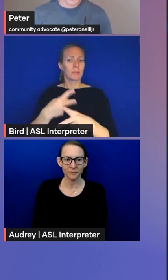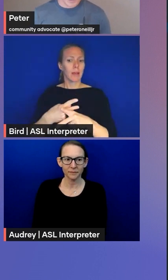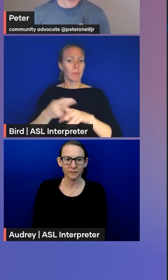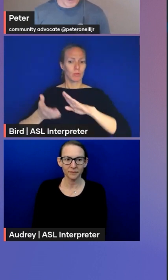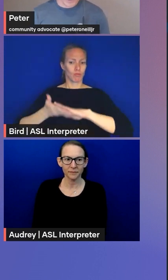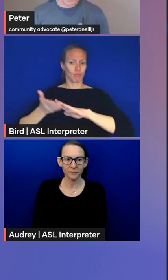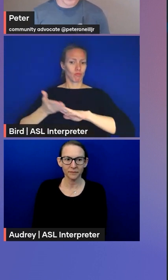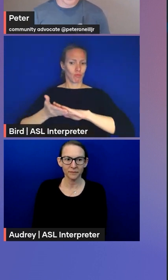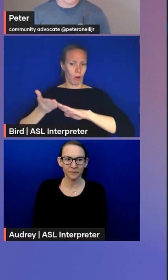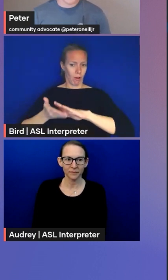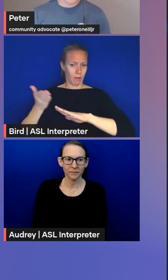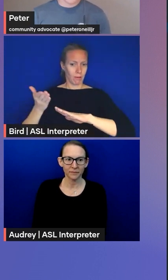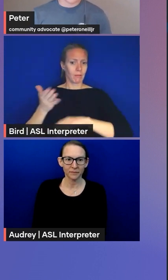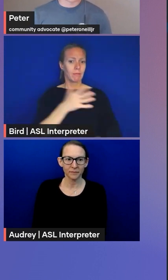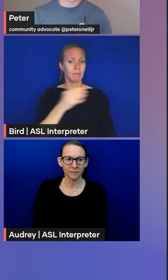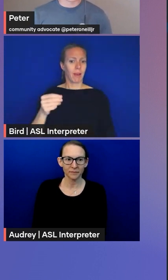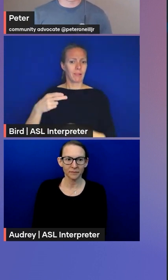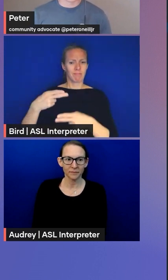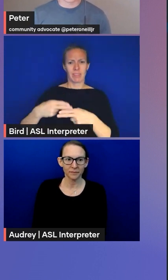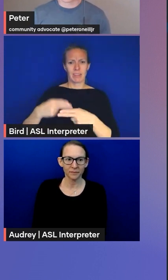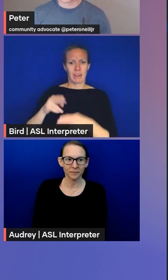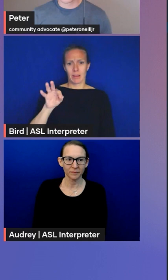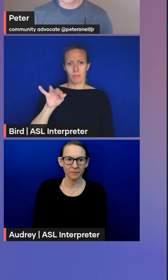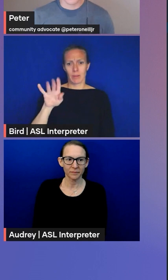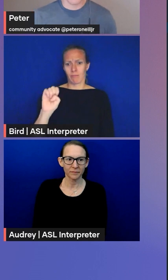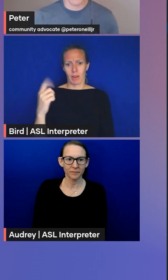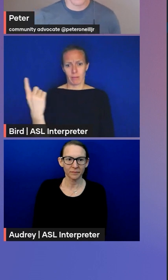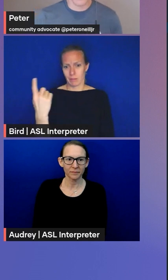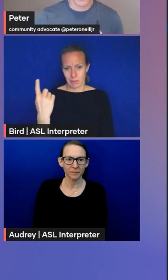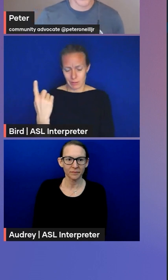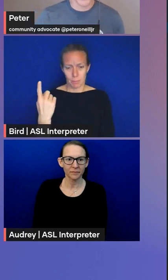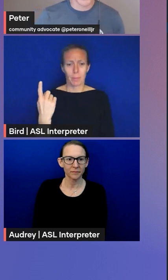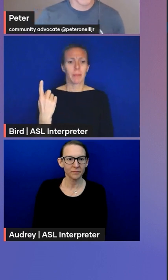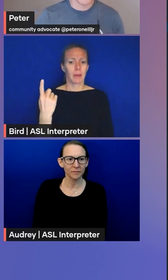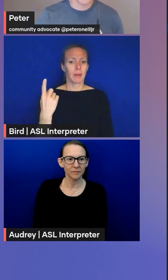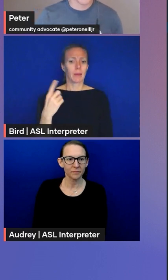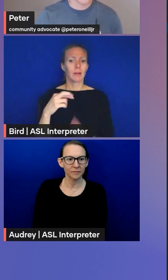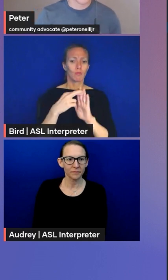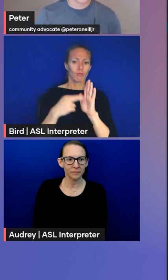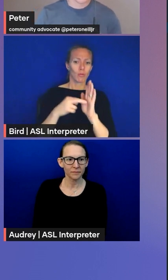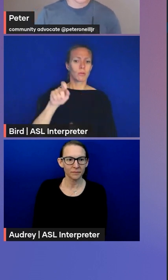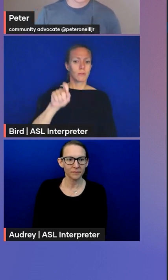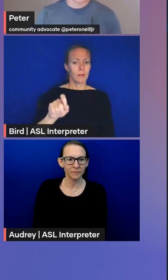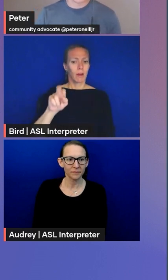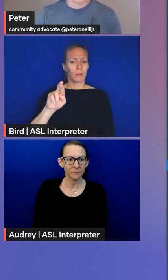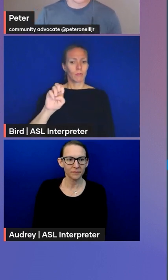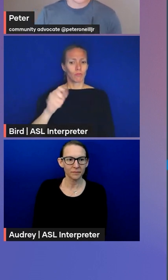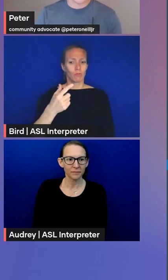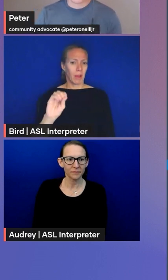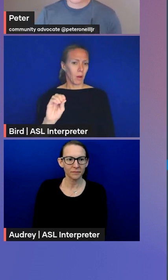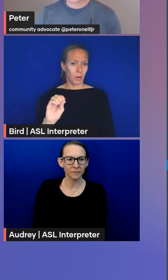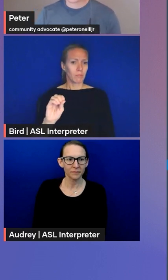then so we need to name this file something. Rules.rego is as good as any.